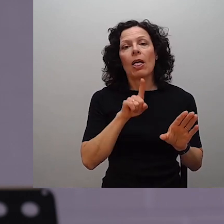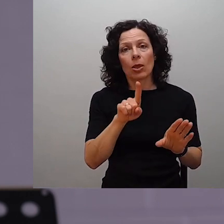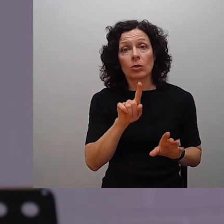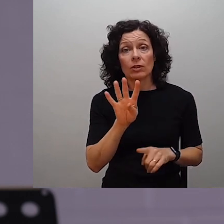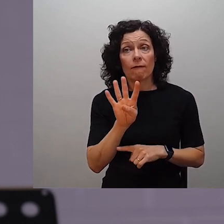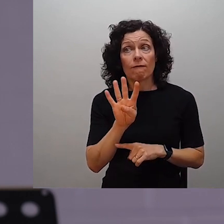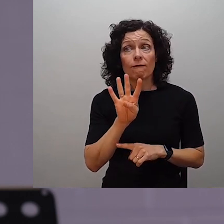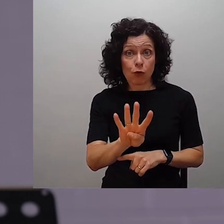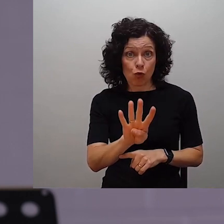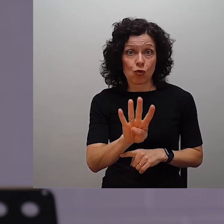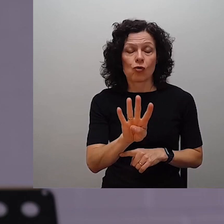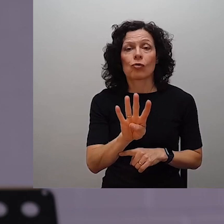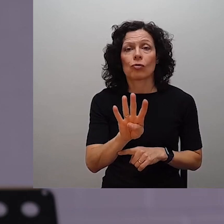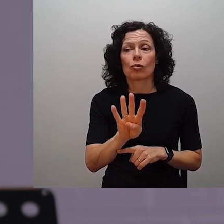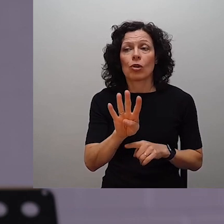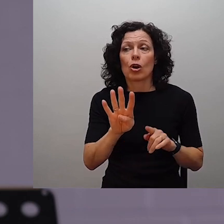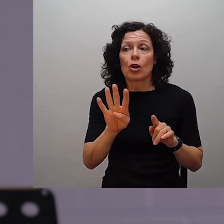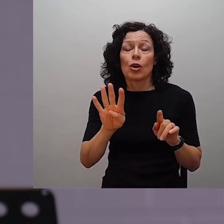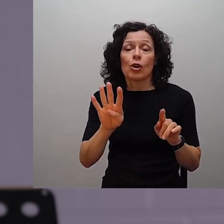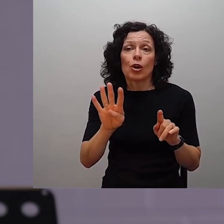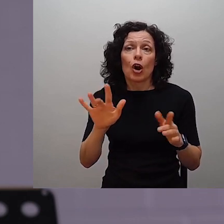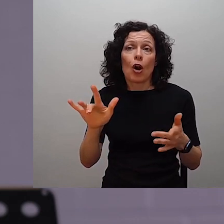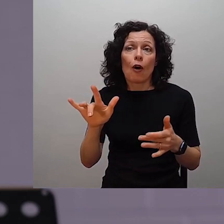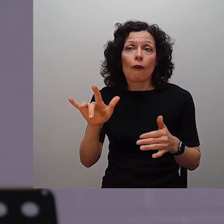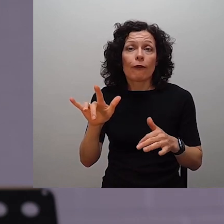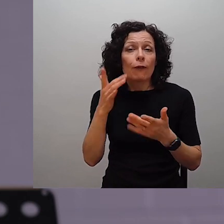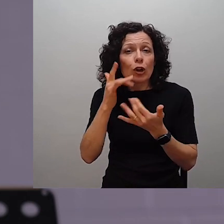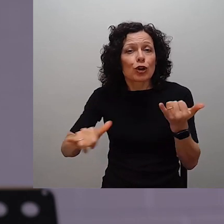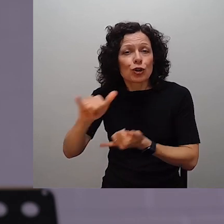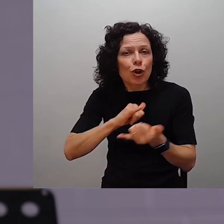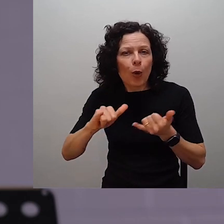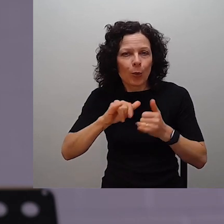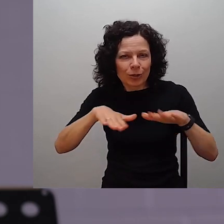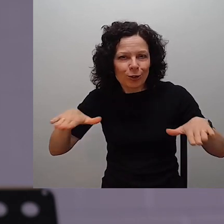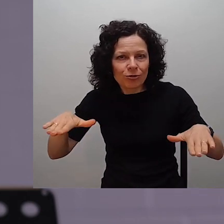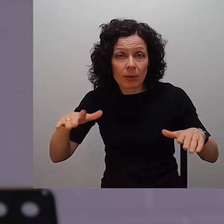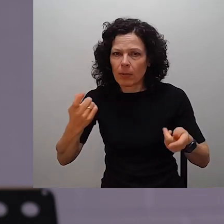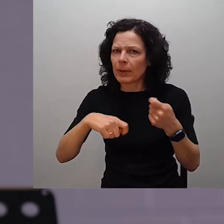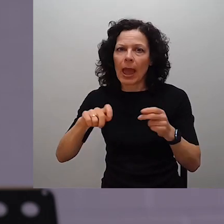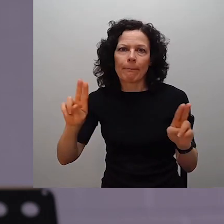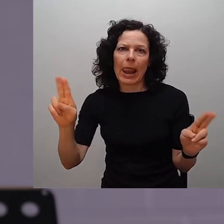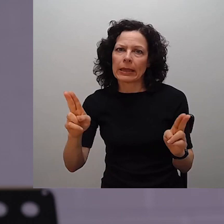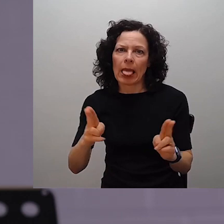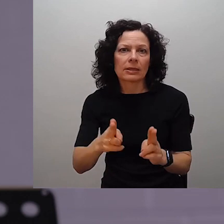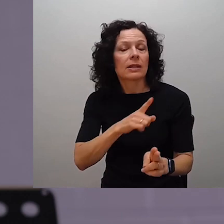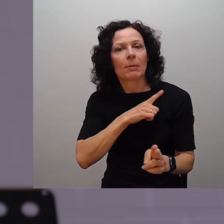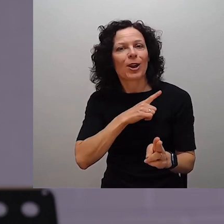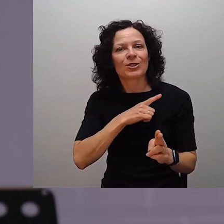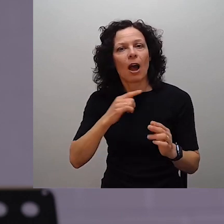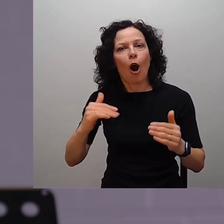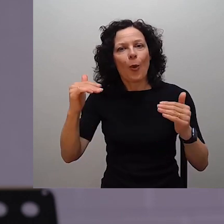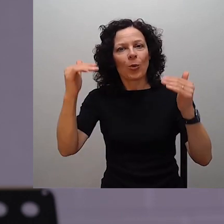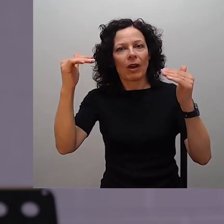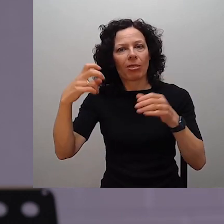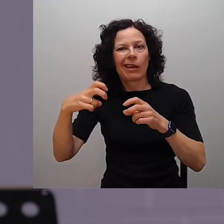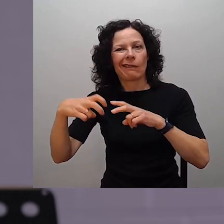There was 4 showmen, but like it kept getting less and less like through the years, because like no one wanted to go to school.